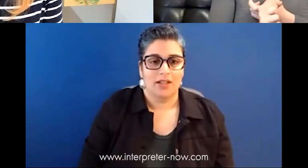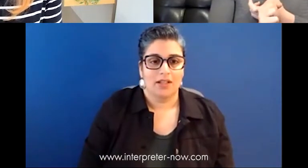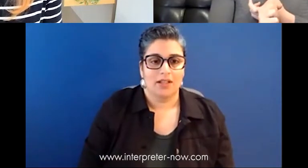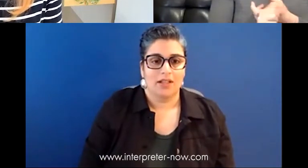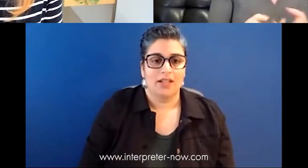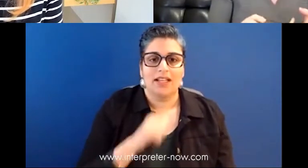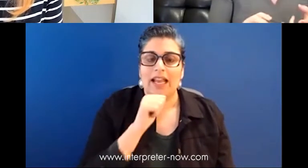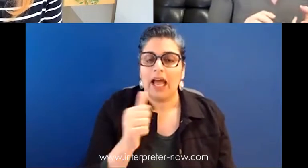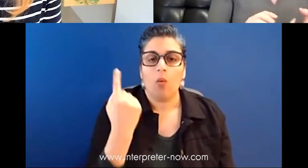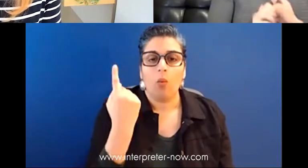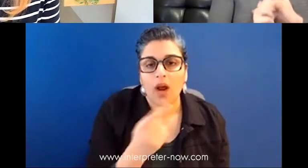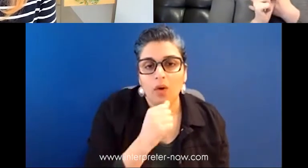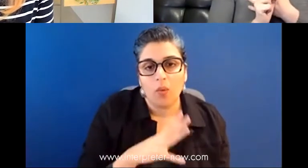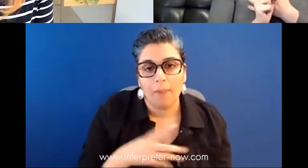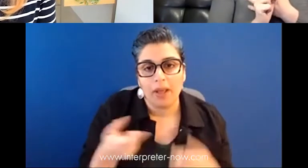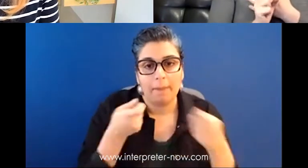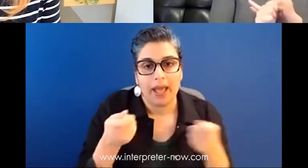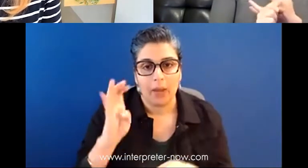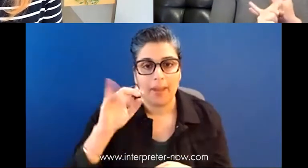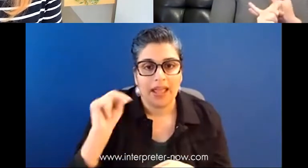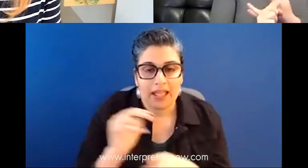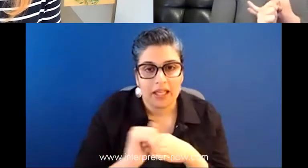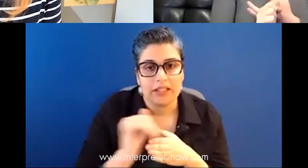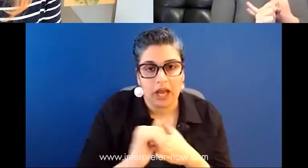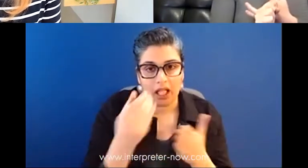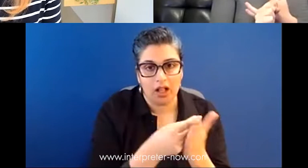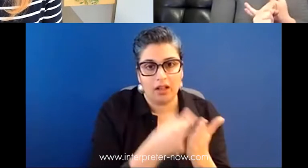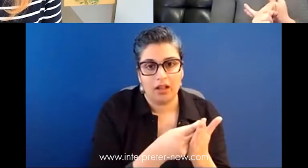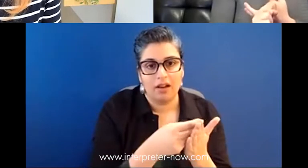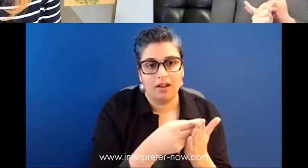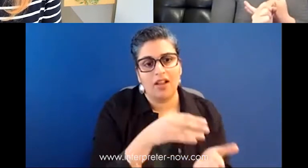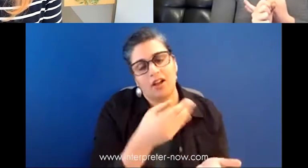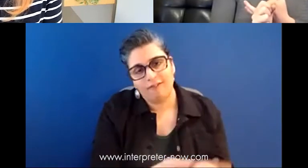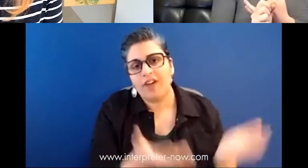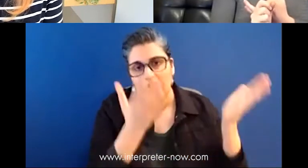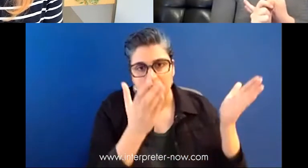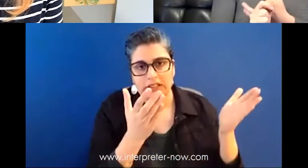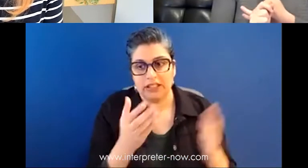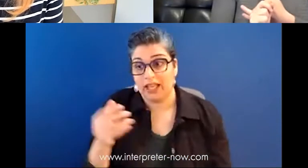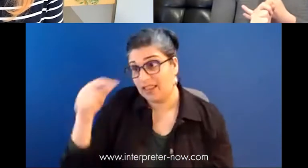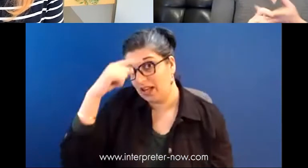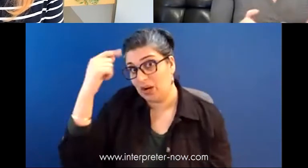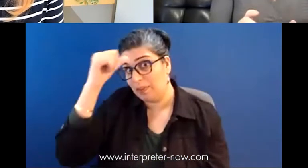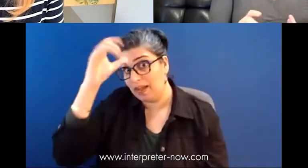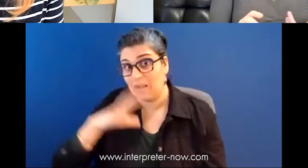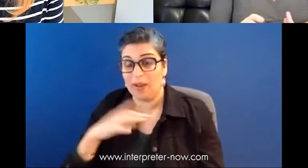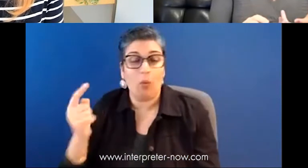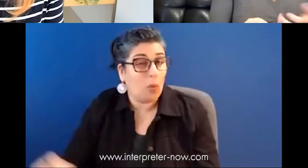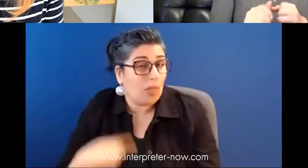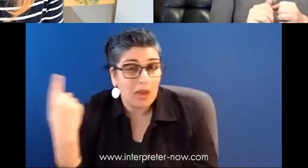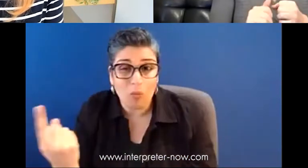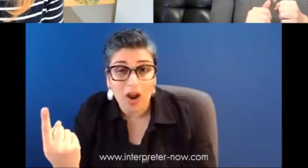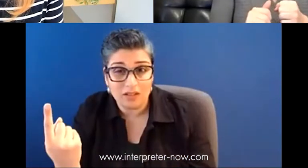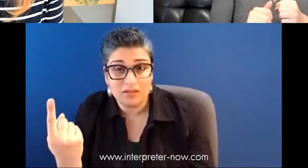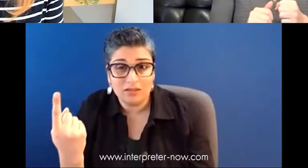world that managed $1 billion fund. And there was one Black man in the whole world, and he built the fund himself. He wasn't going to leave it to go work for a bank. So